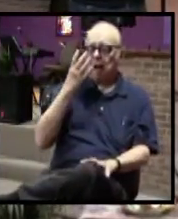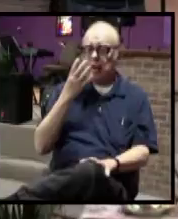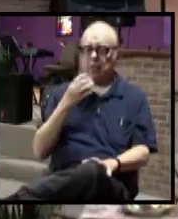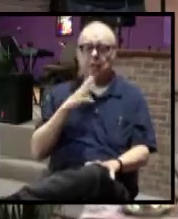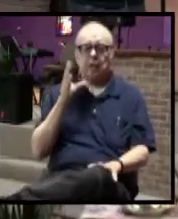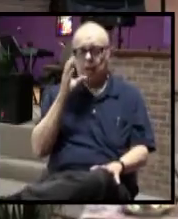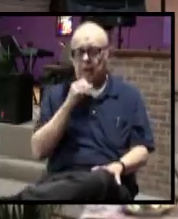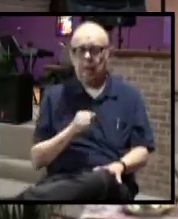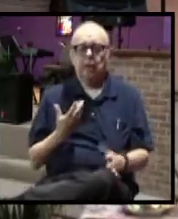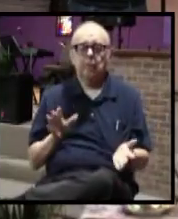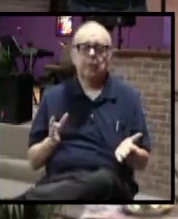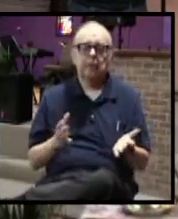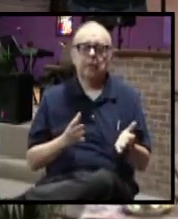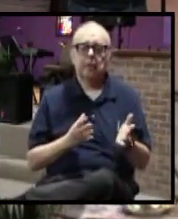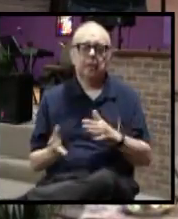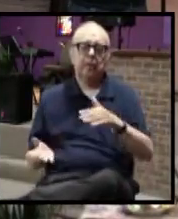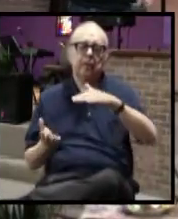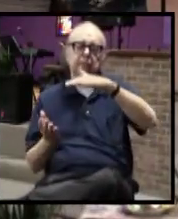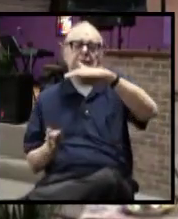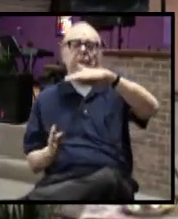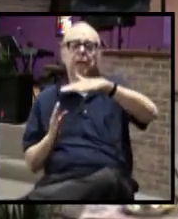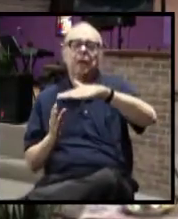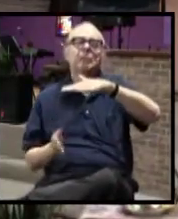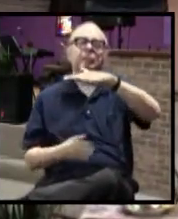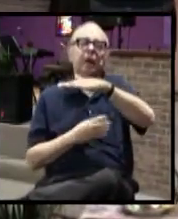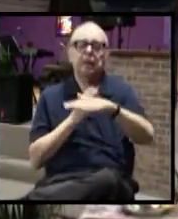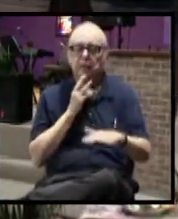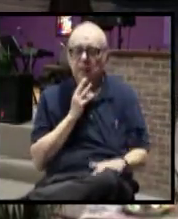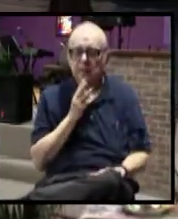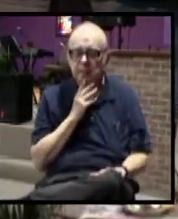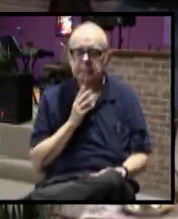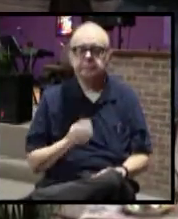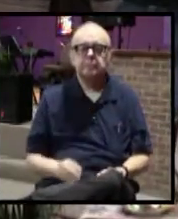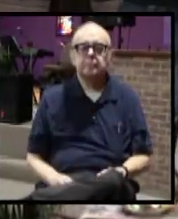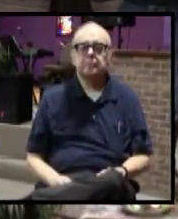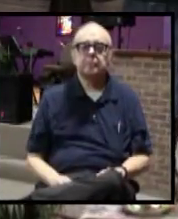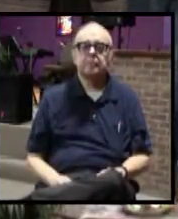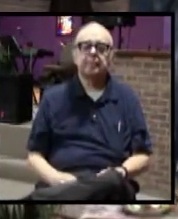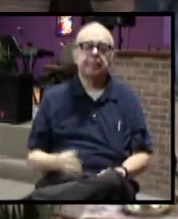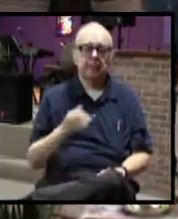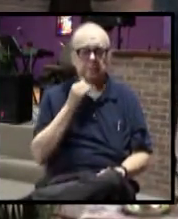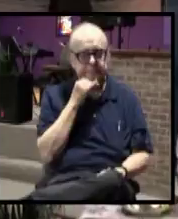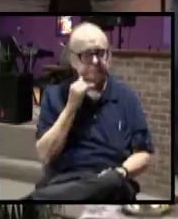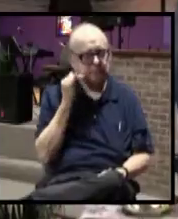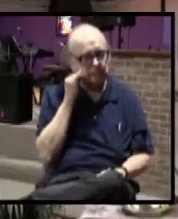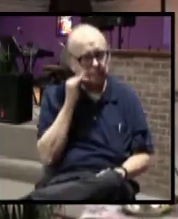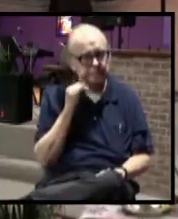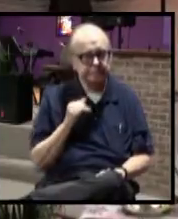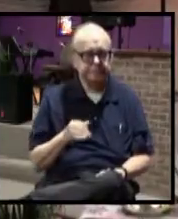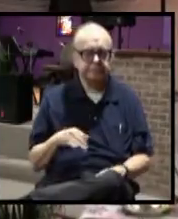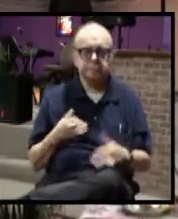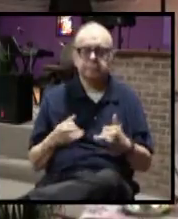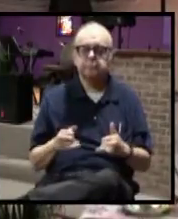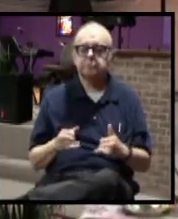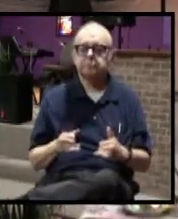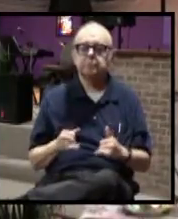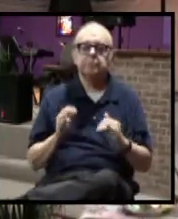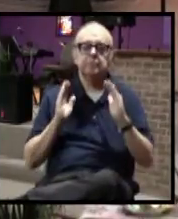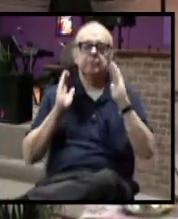it's hot out, you don't want to carry this, this water. It's like yesterday